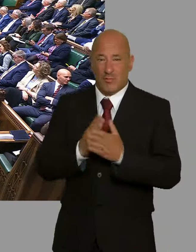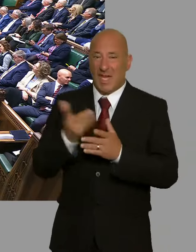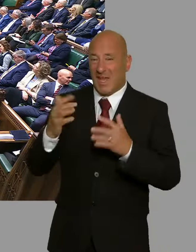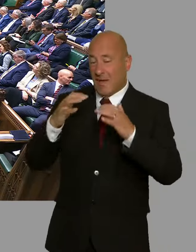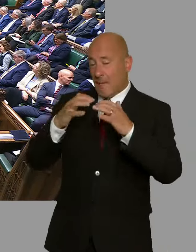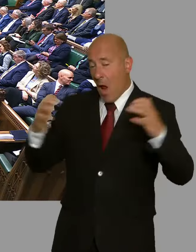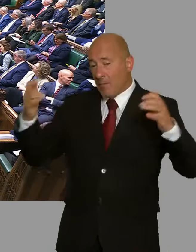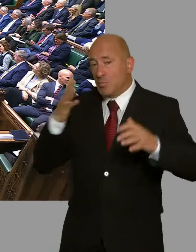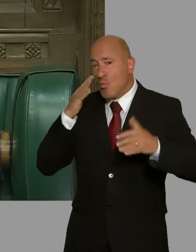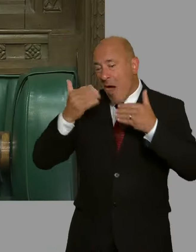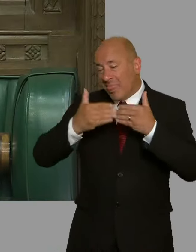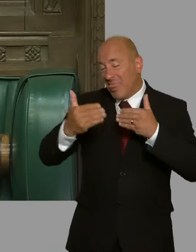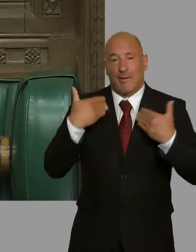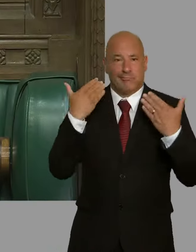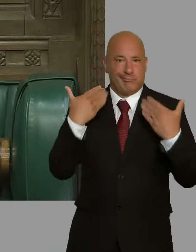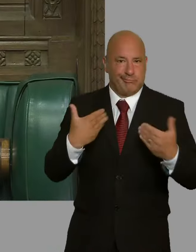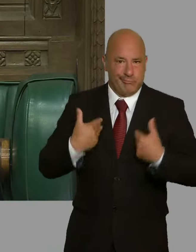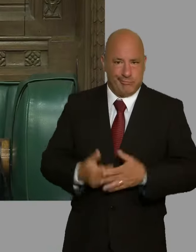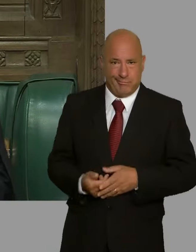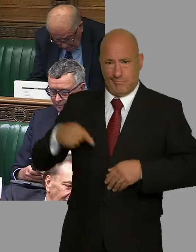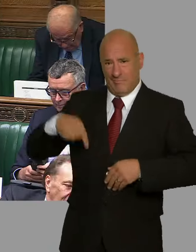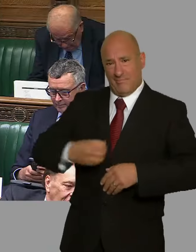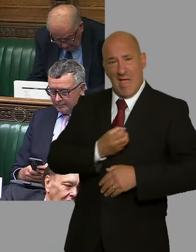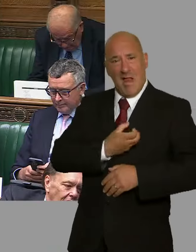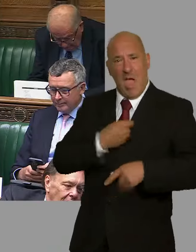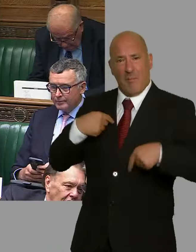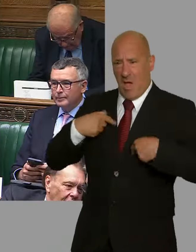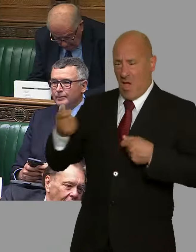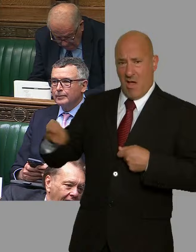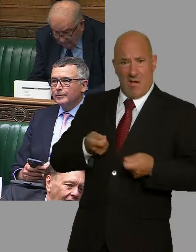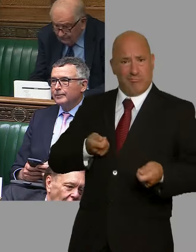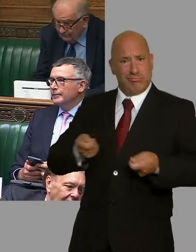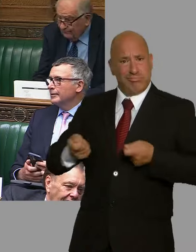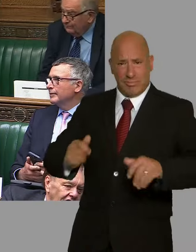Right, we come to Prime Minister's questions. Lewis Cocking.